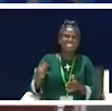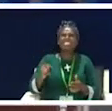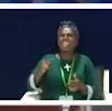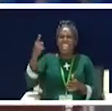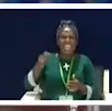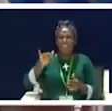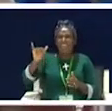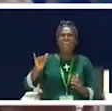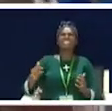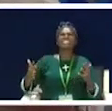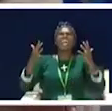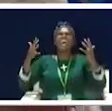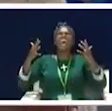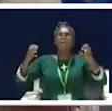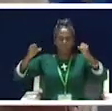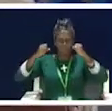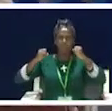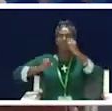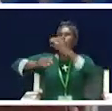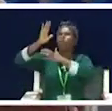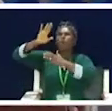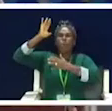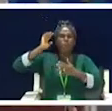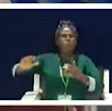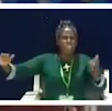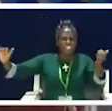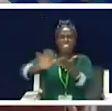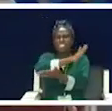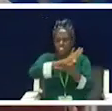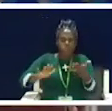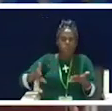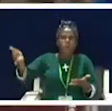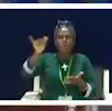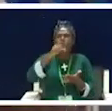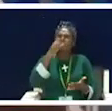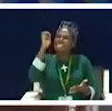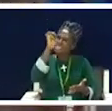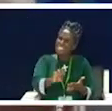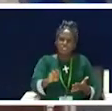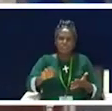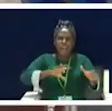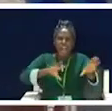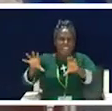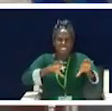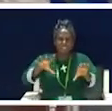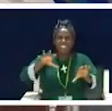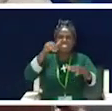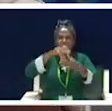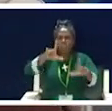everlasting arm of God will destroy those evil transactions in the name of Jesus.